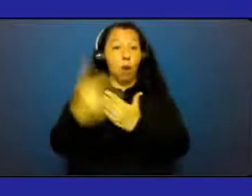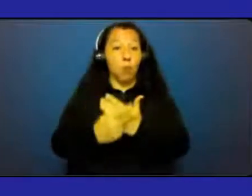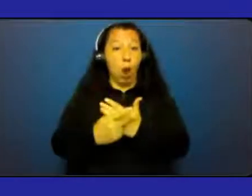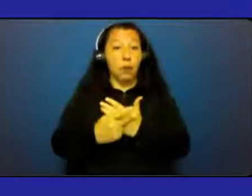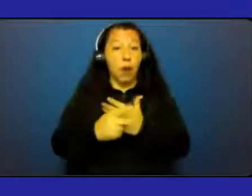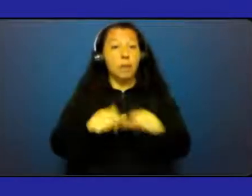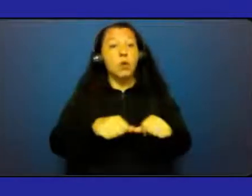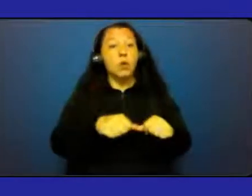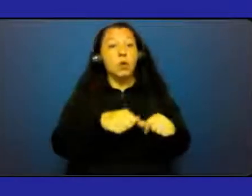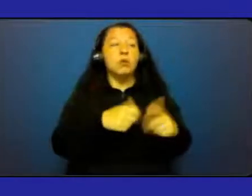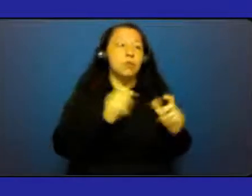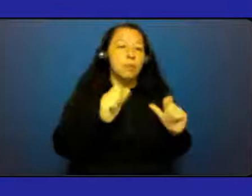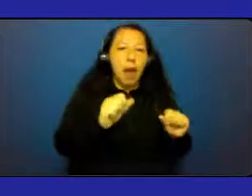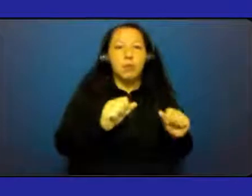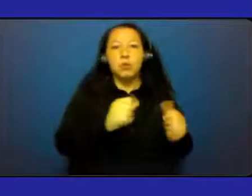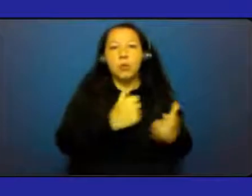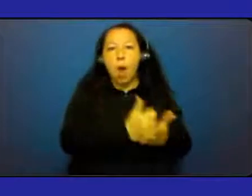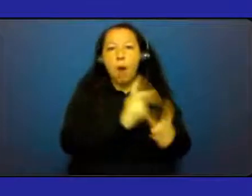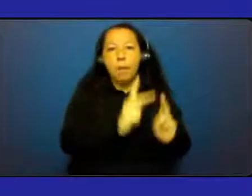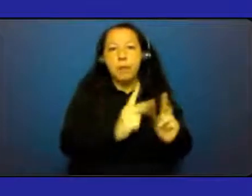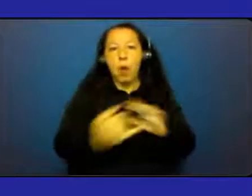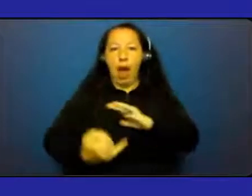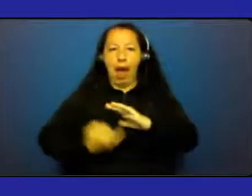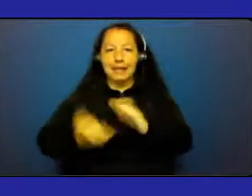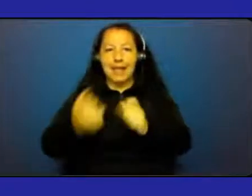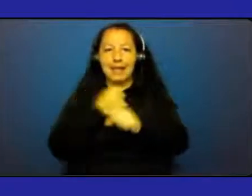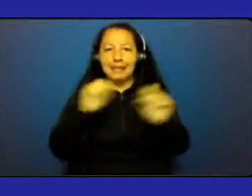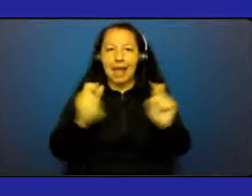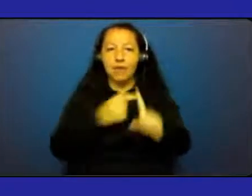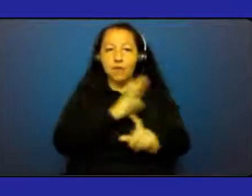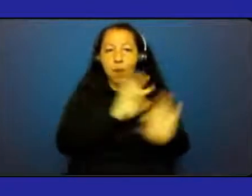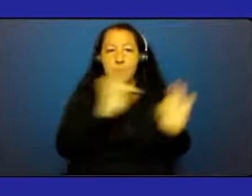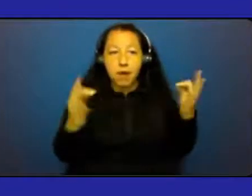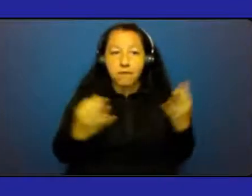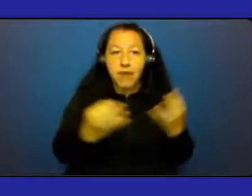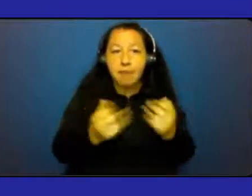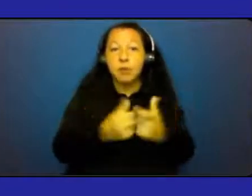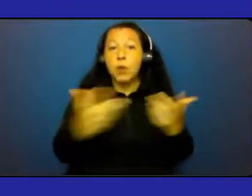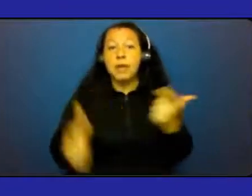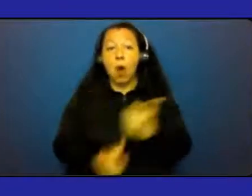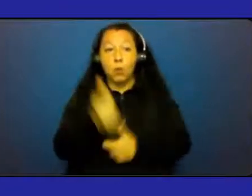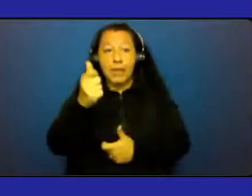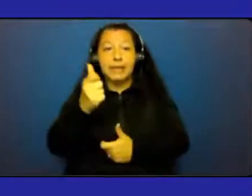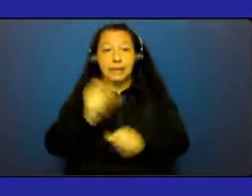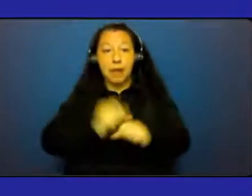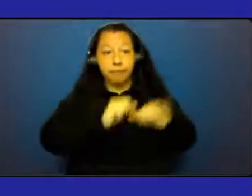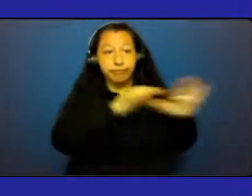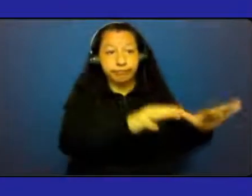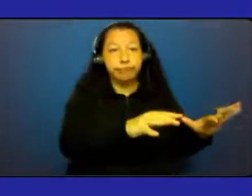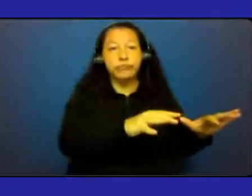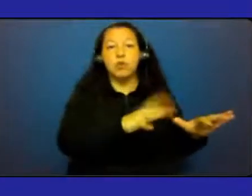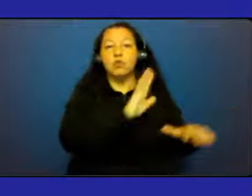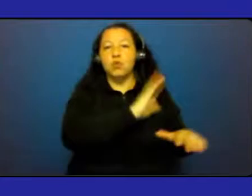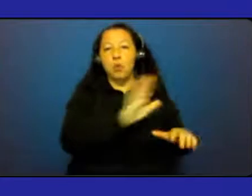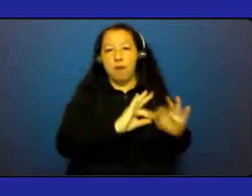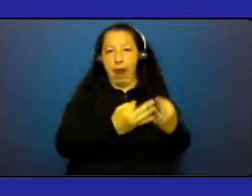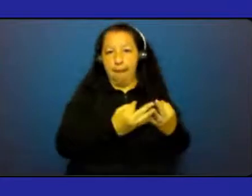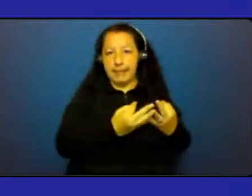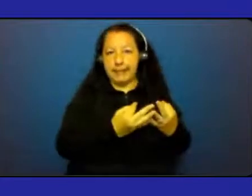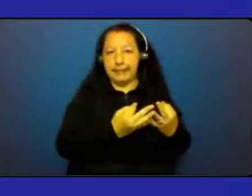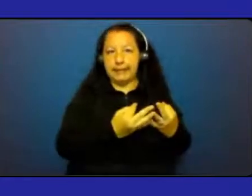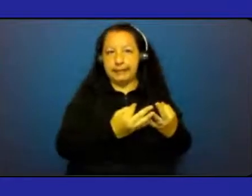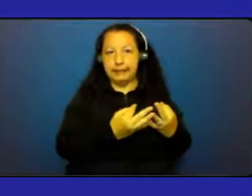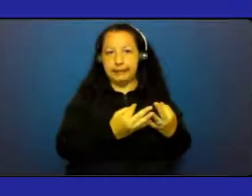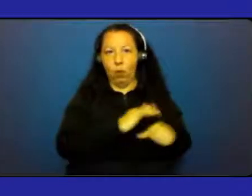enable people to isolate safely from their families without risk of infecting them. We